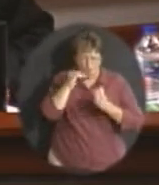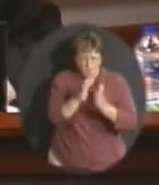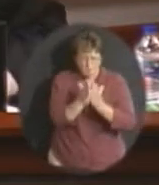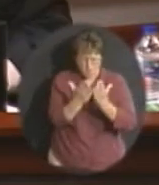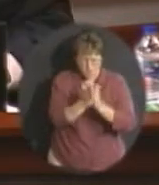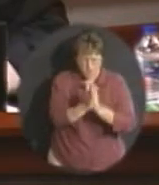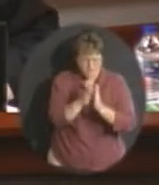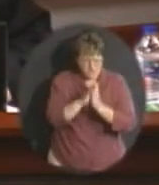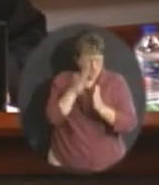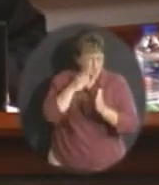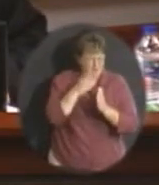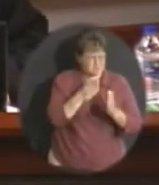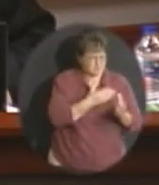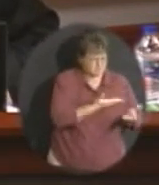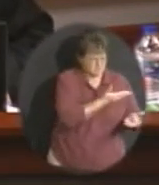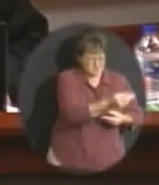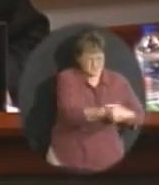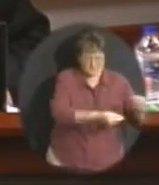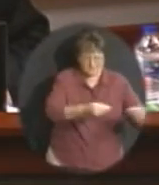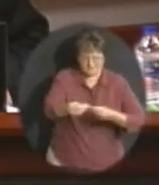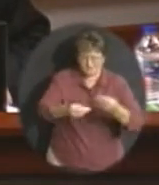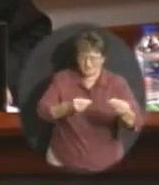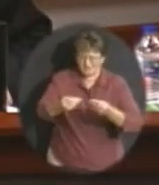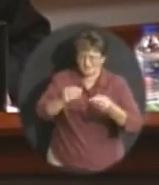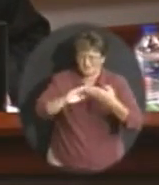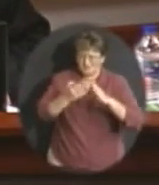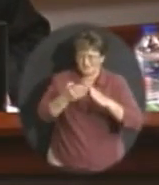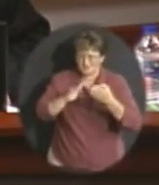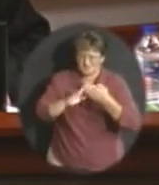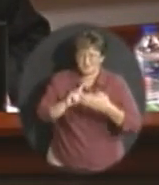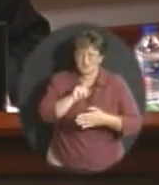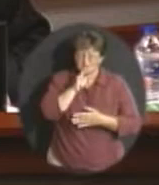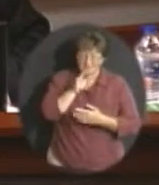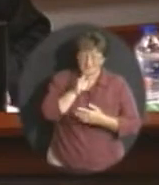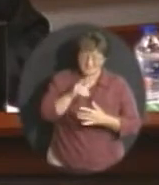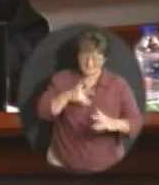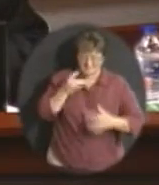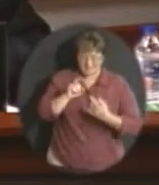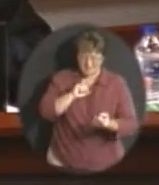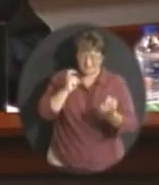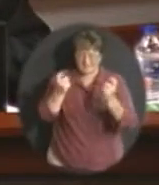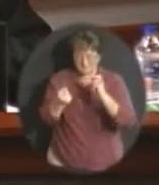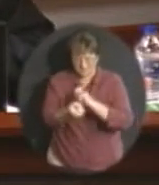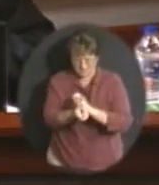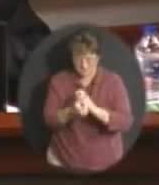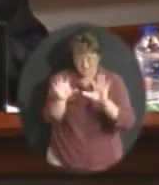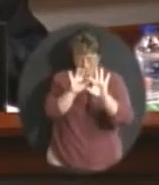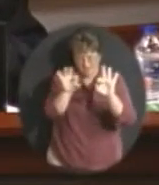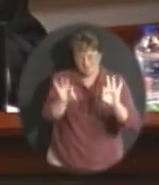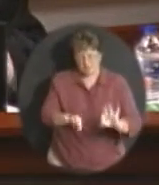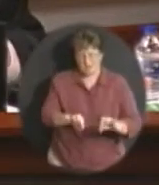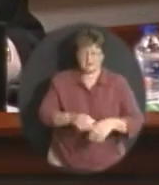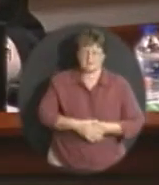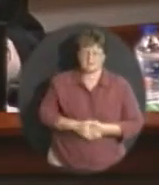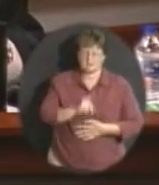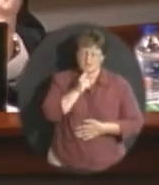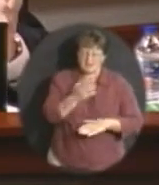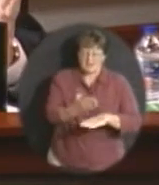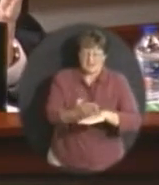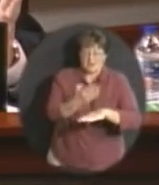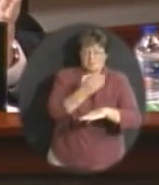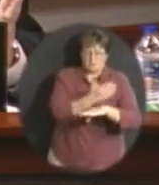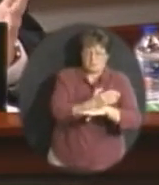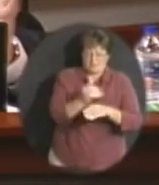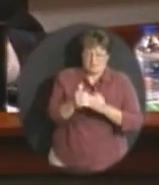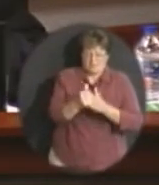the community. There's going to be so much in it, but we are excited about the change in format and the improvement in terms of